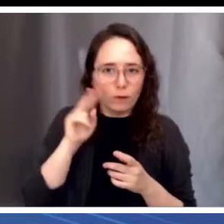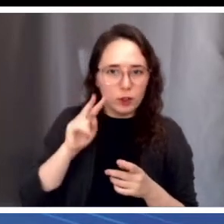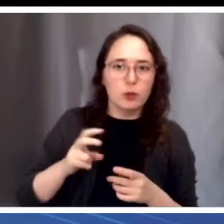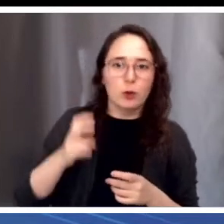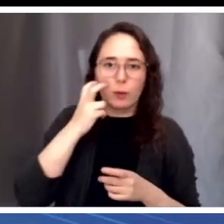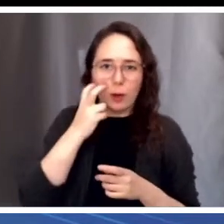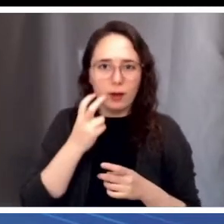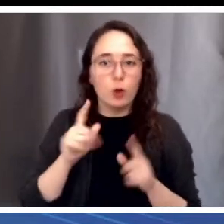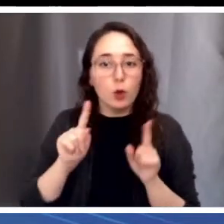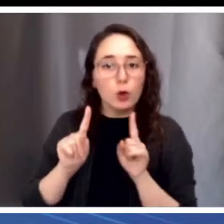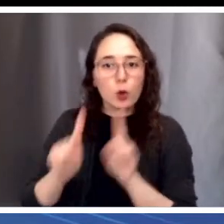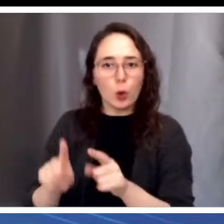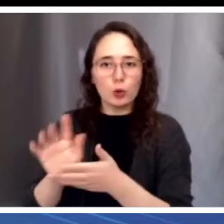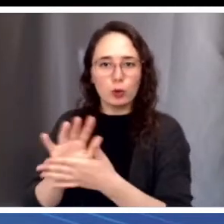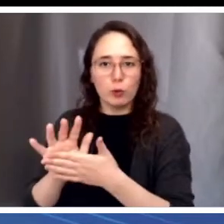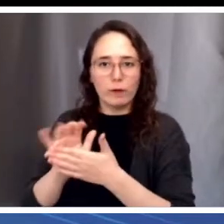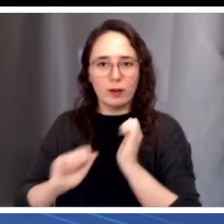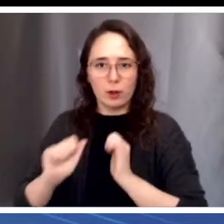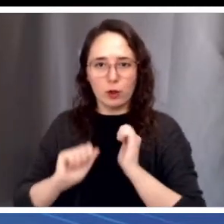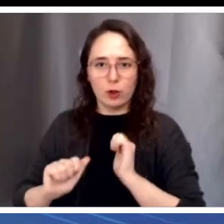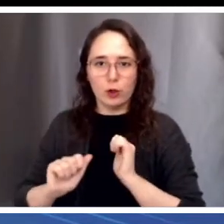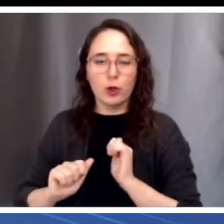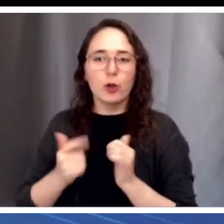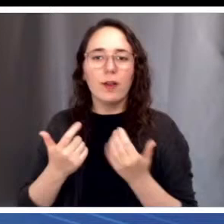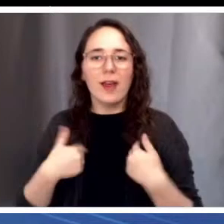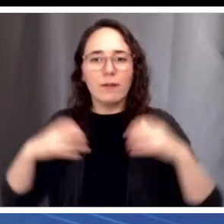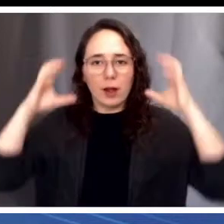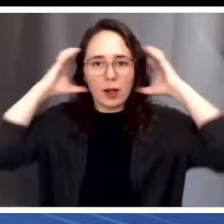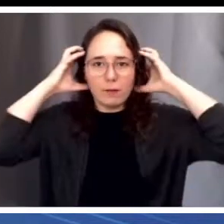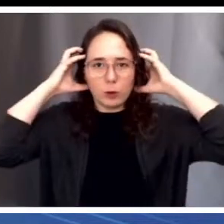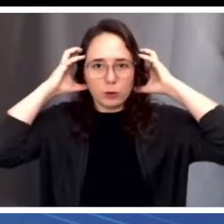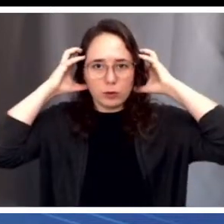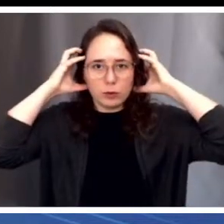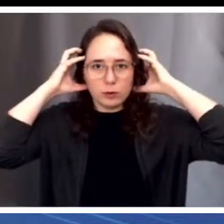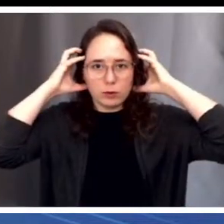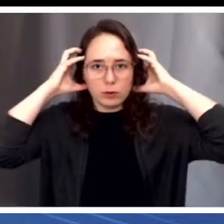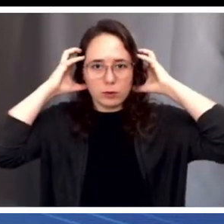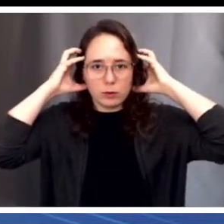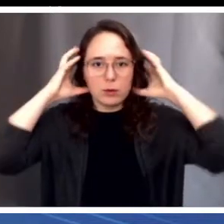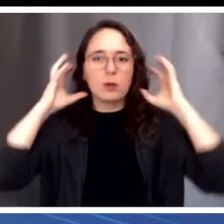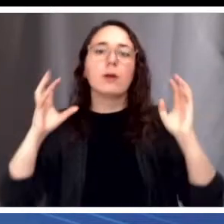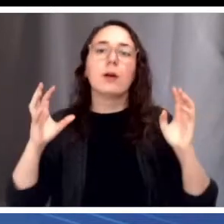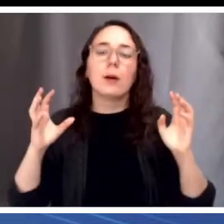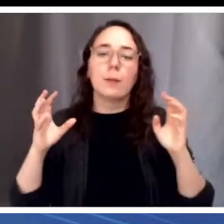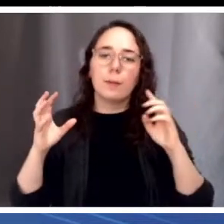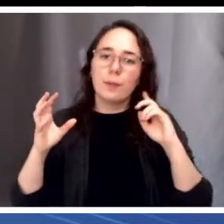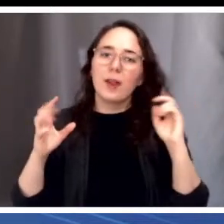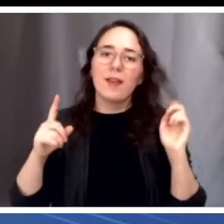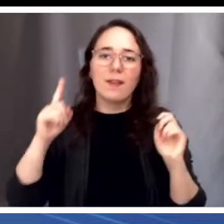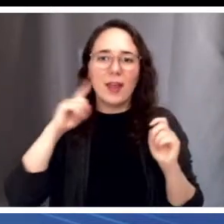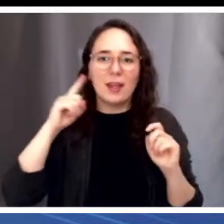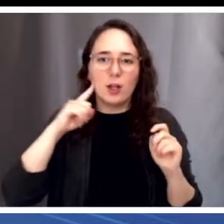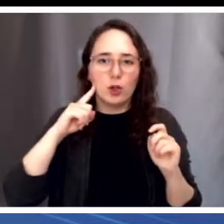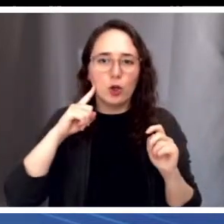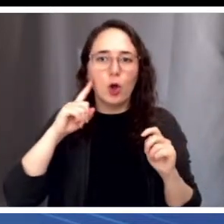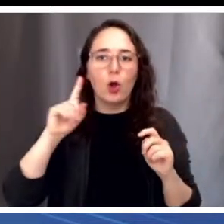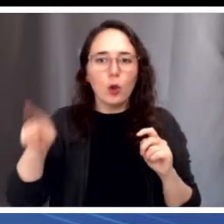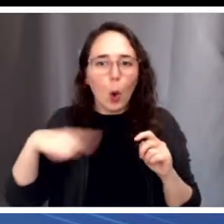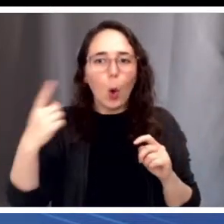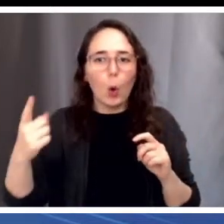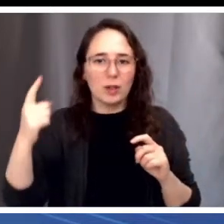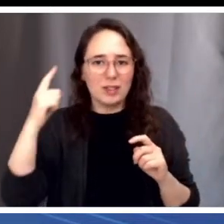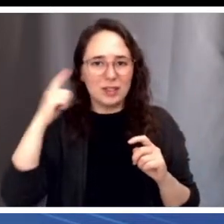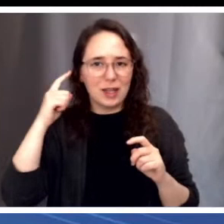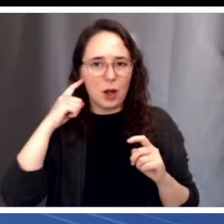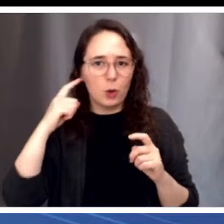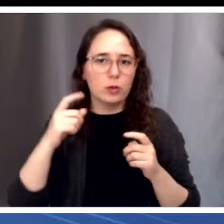cinema, there are headsets that they use, and in the headset, they're going to hear the audio-only version of the description. So when